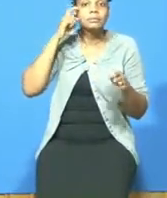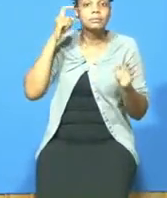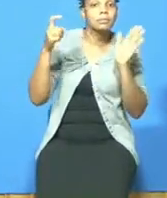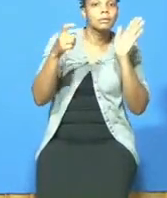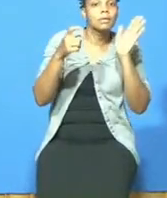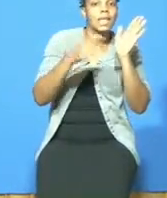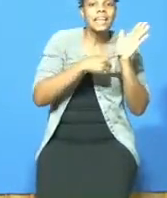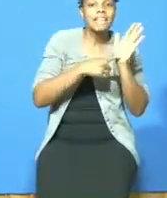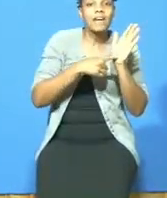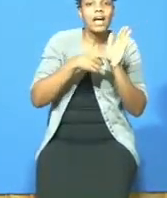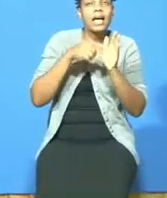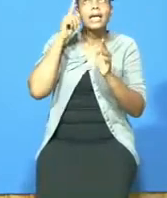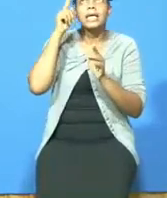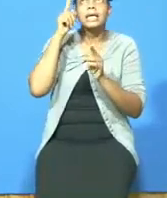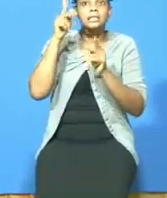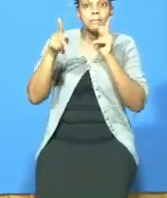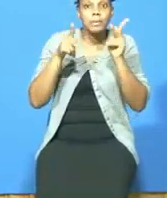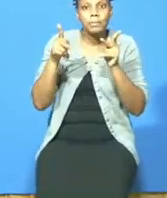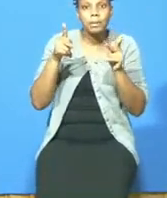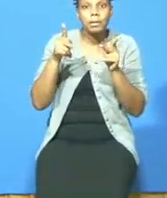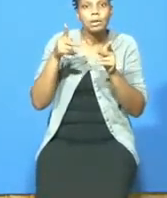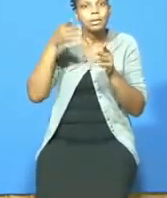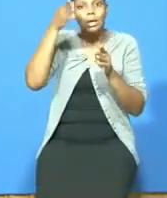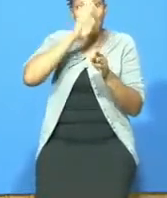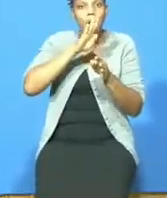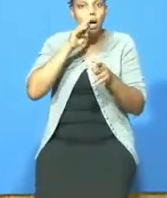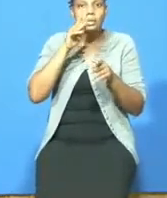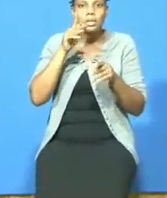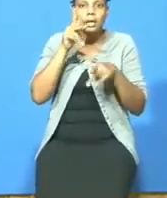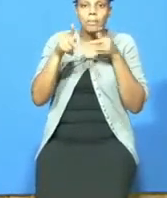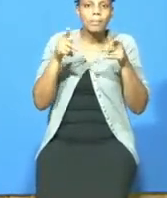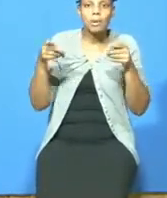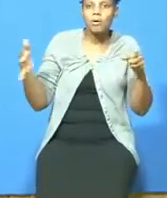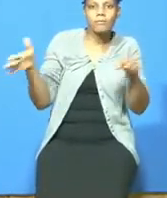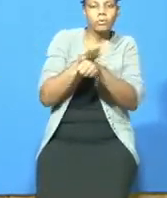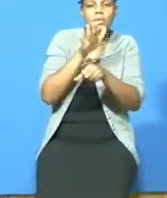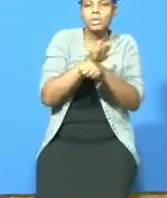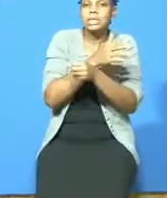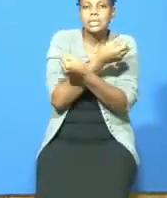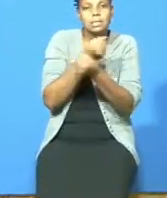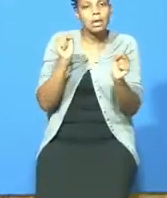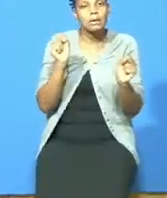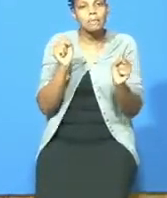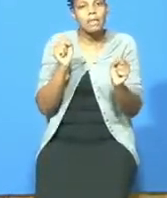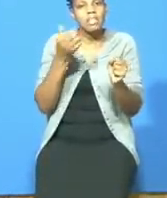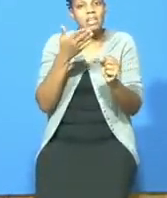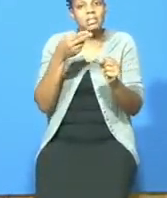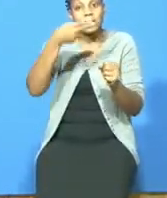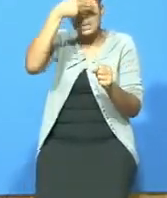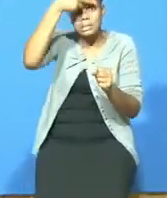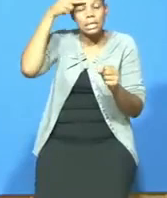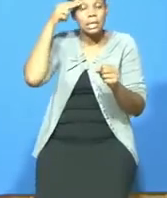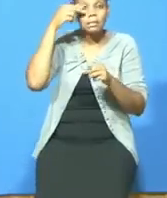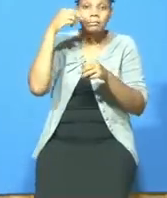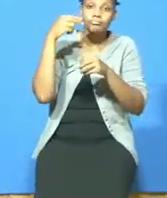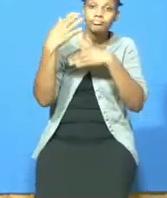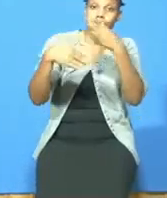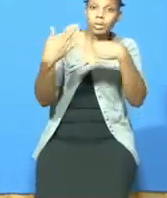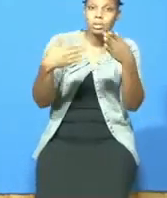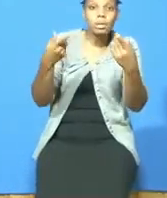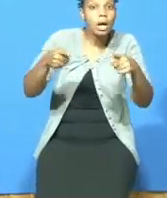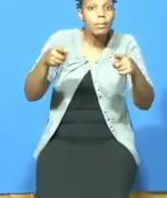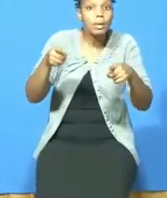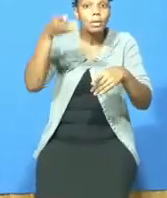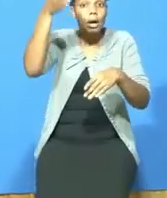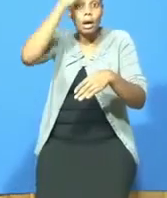God's people are totally saved. There's a sealing process. God is gathering